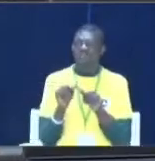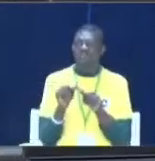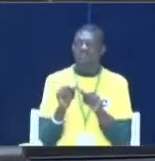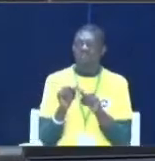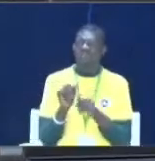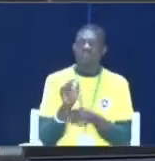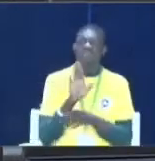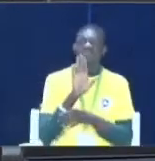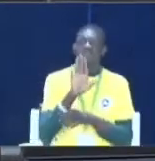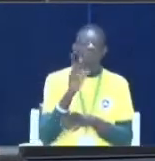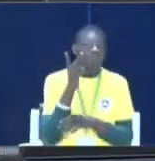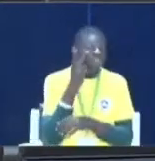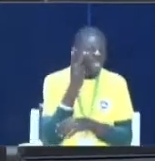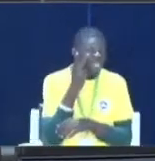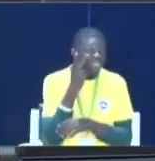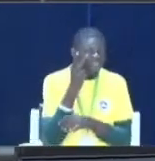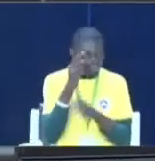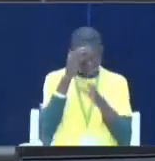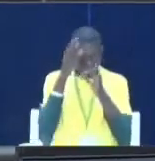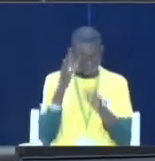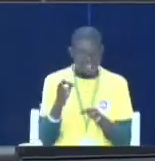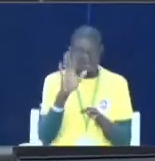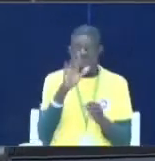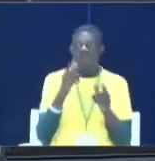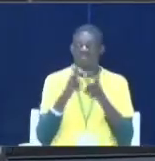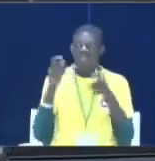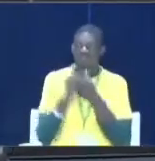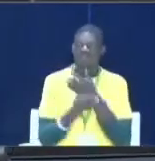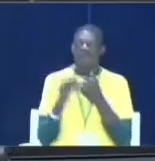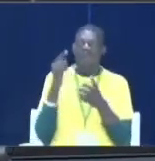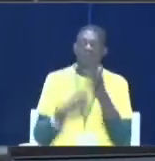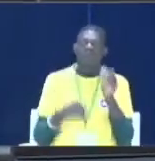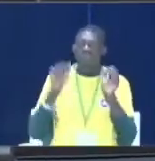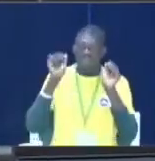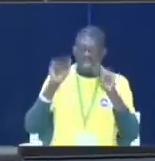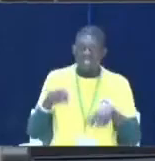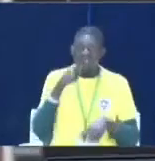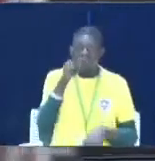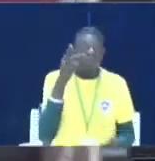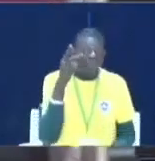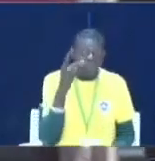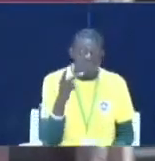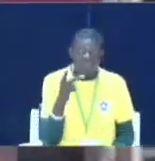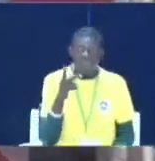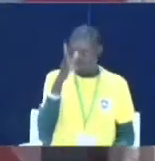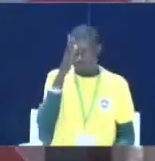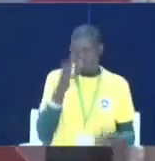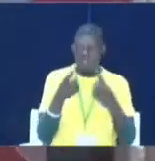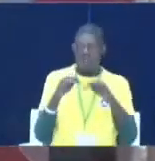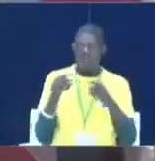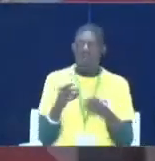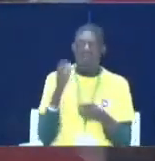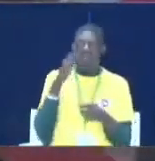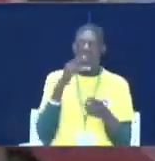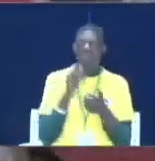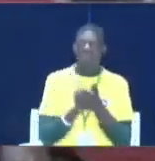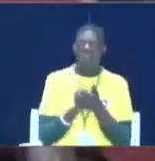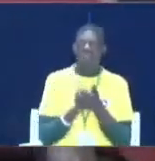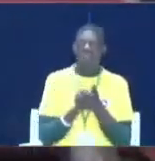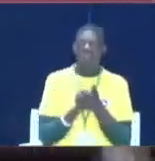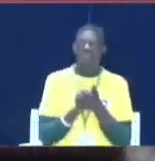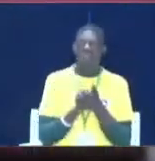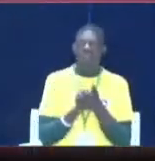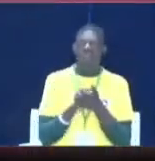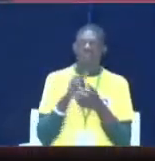Your sight determines your enlargement. What can you see? Daddy will always come here. He will say, he see